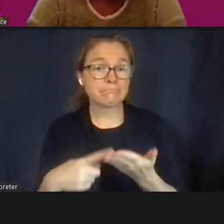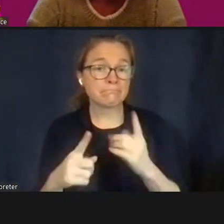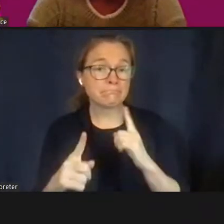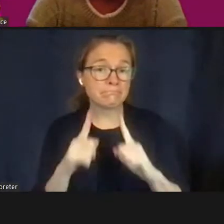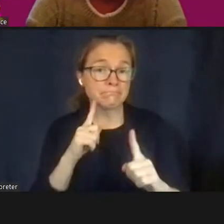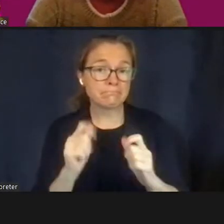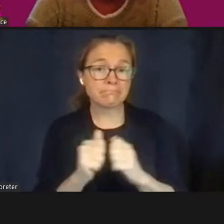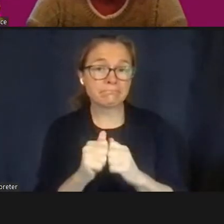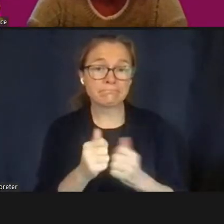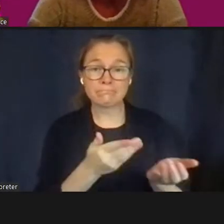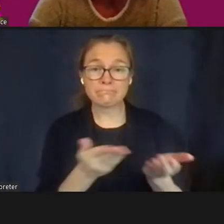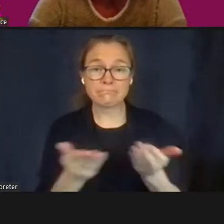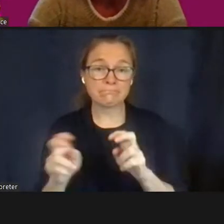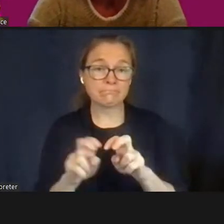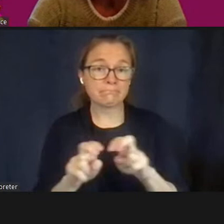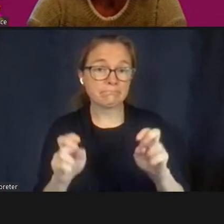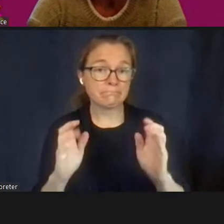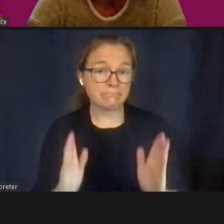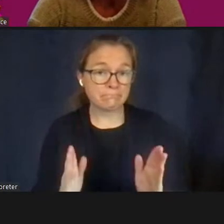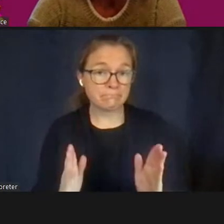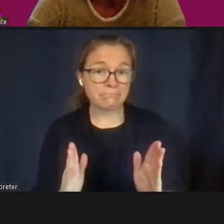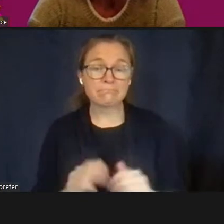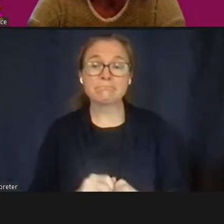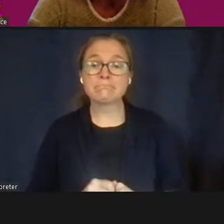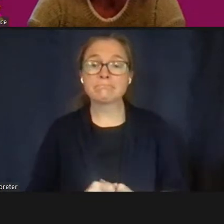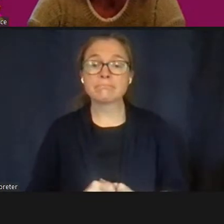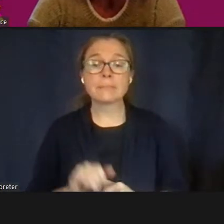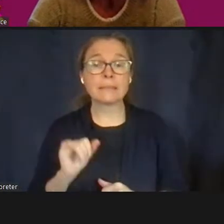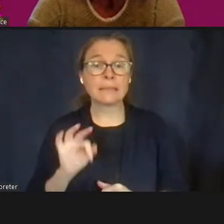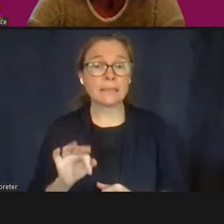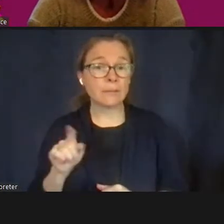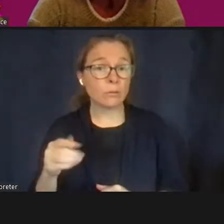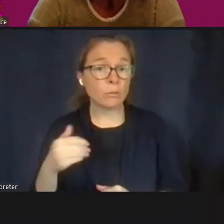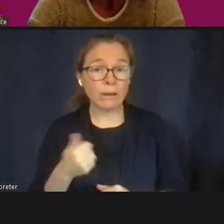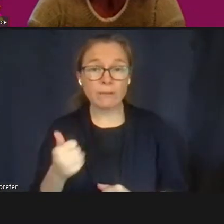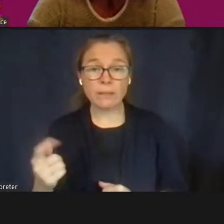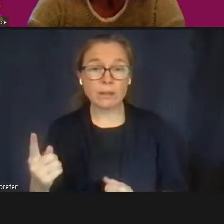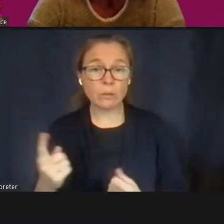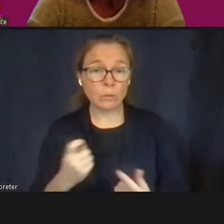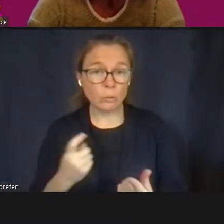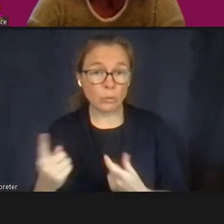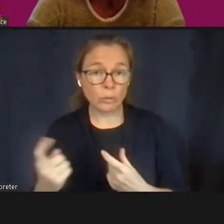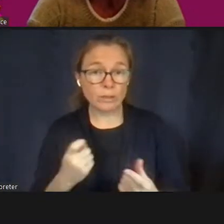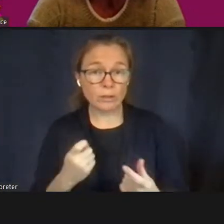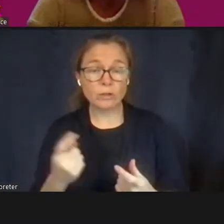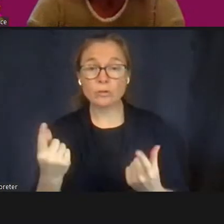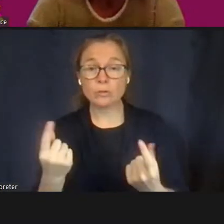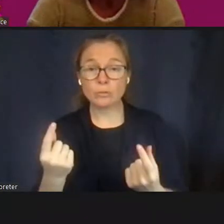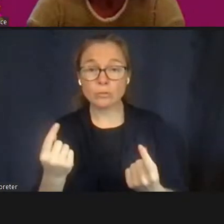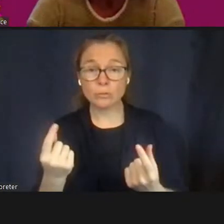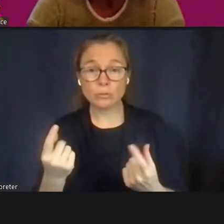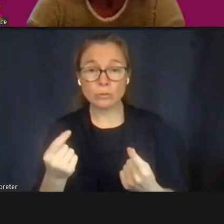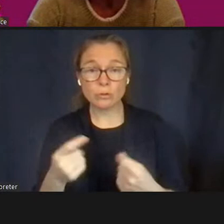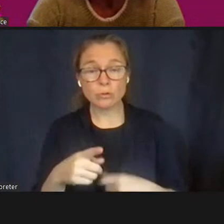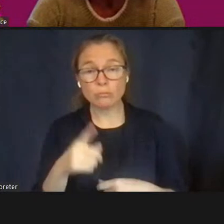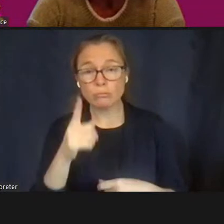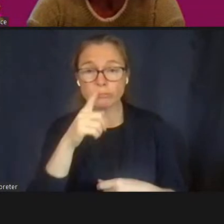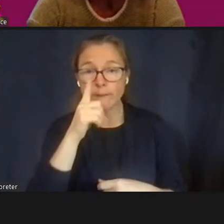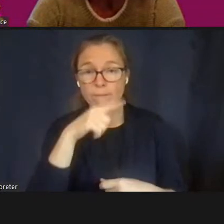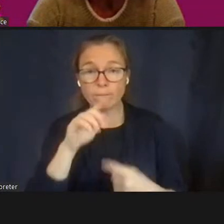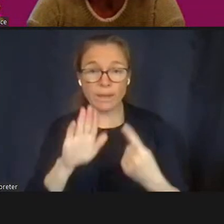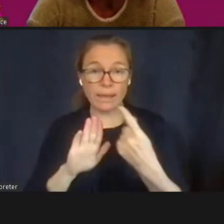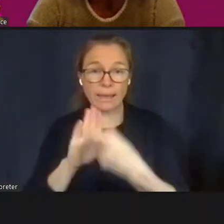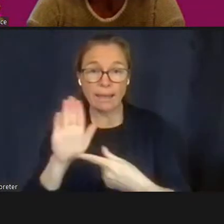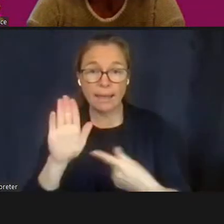County Commissioners. If you would please raise your hand in the Zoom session, that way we can